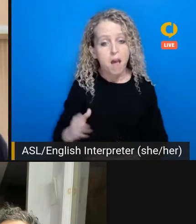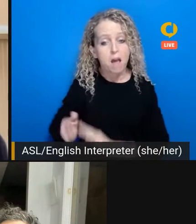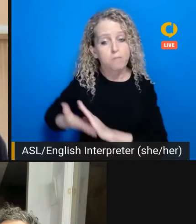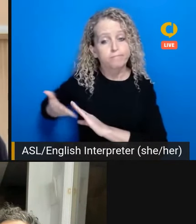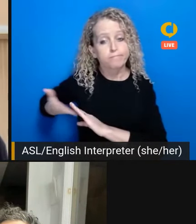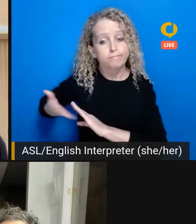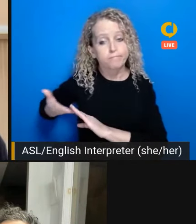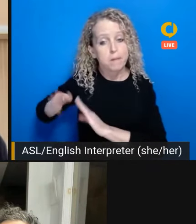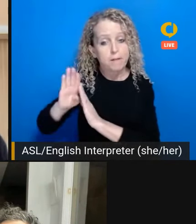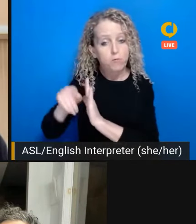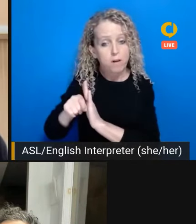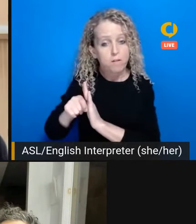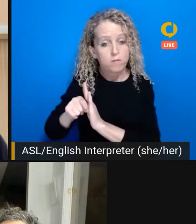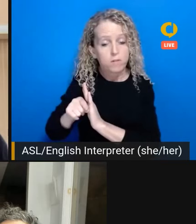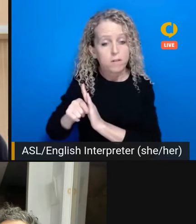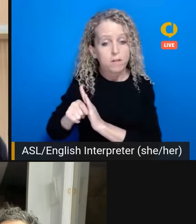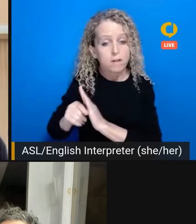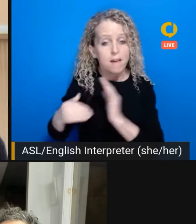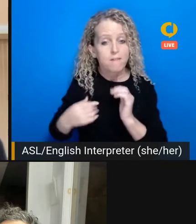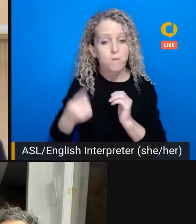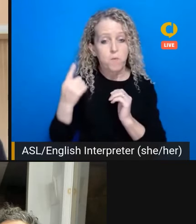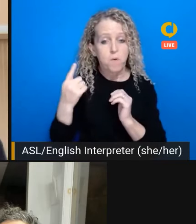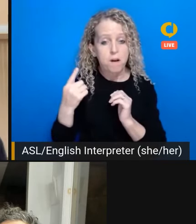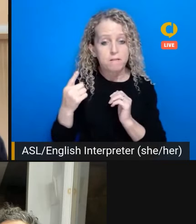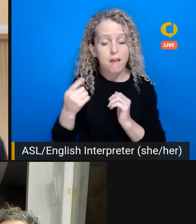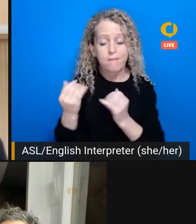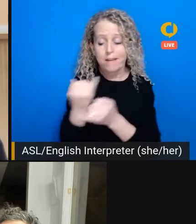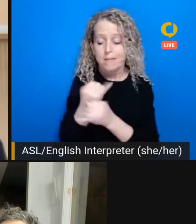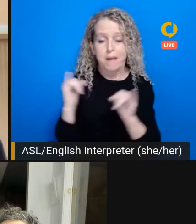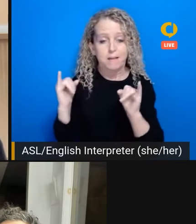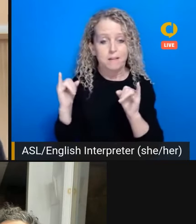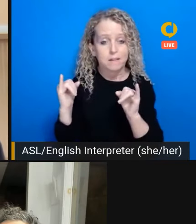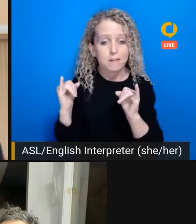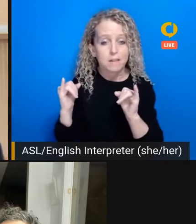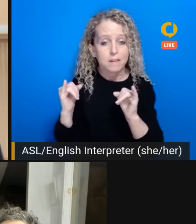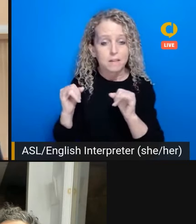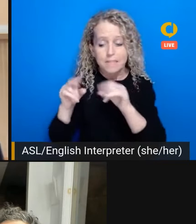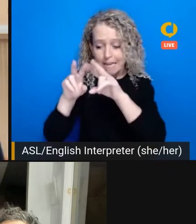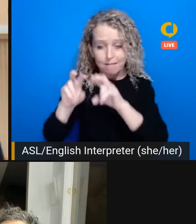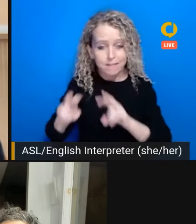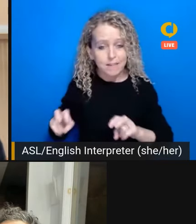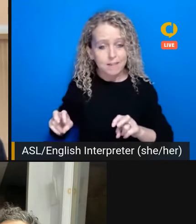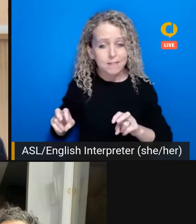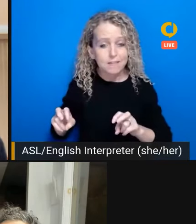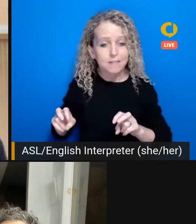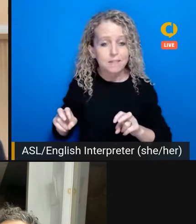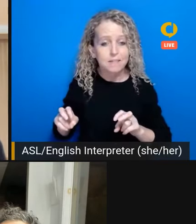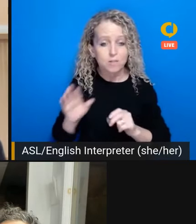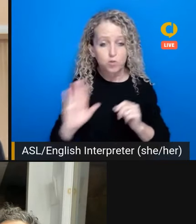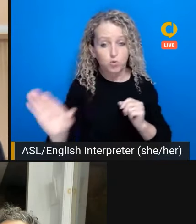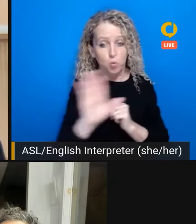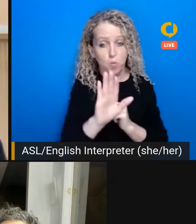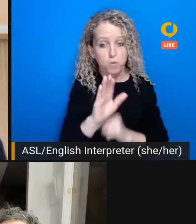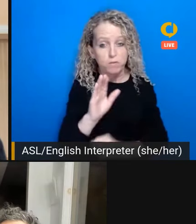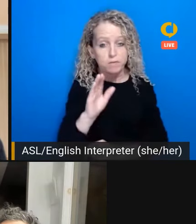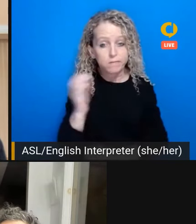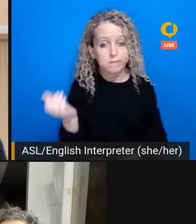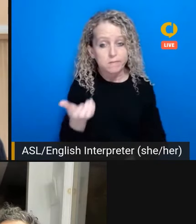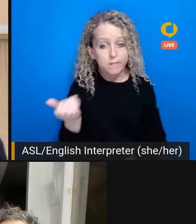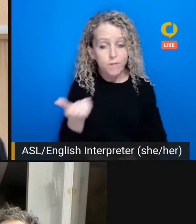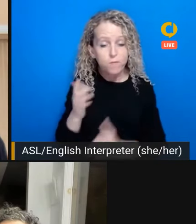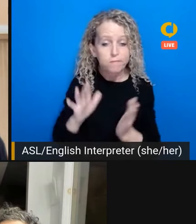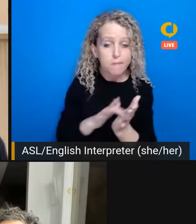an algorithm called independent component analysis, and this algorithm all the time is using